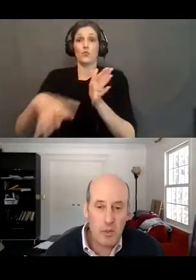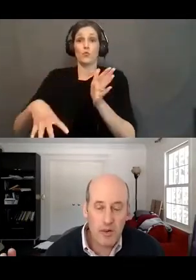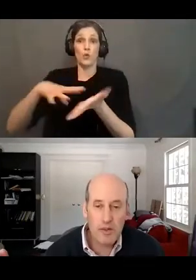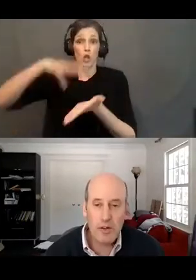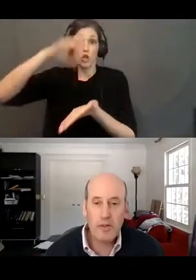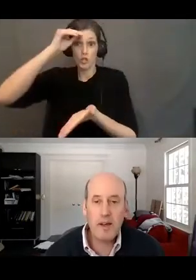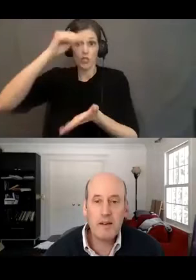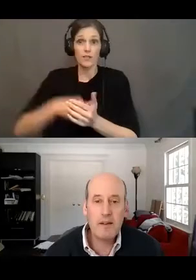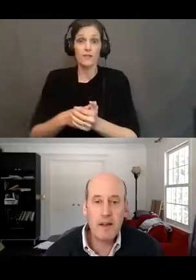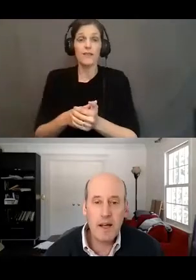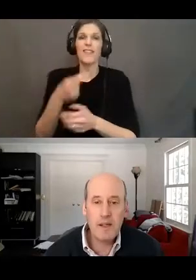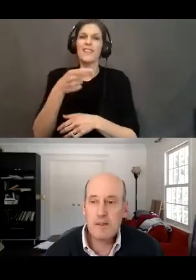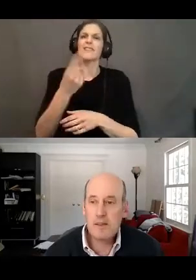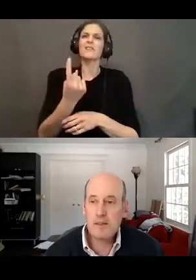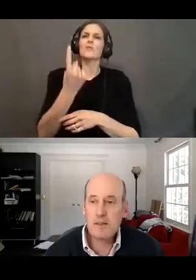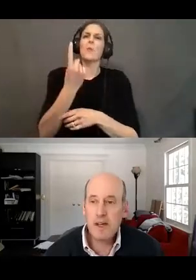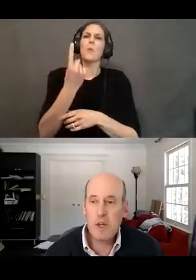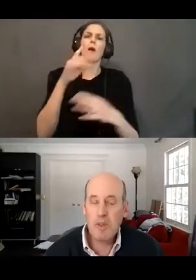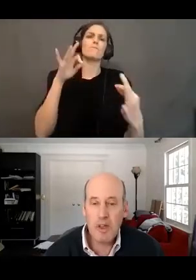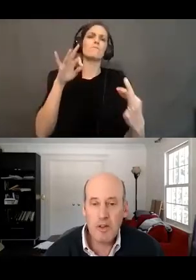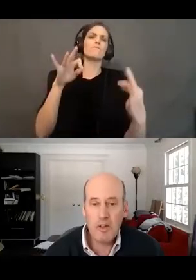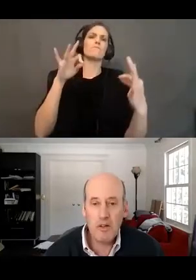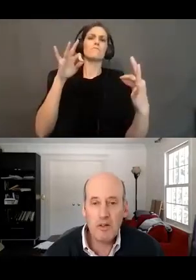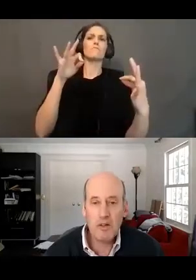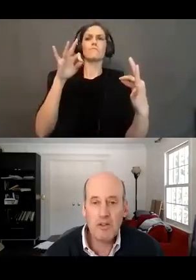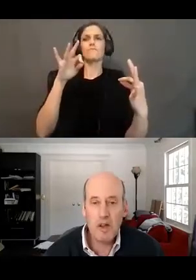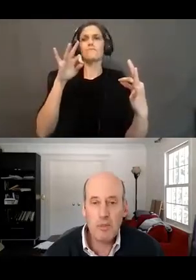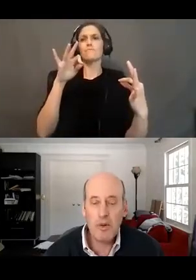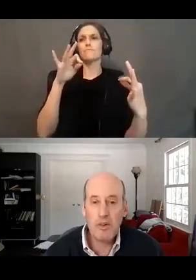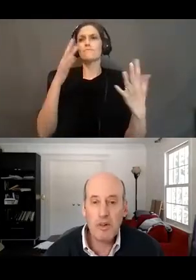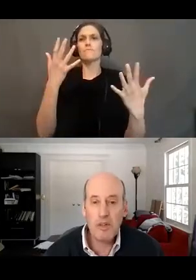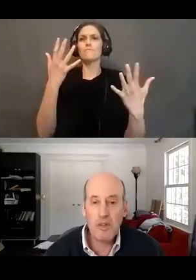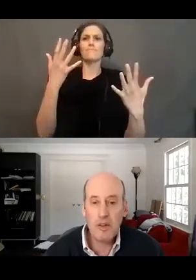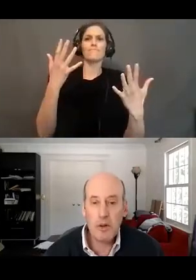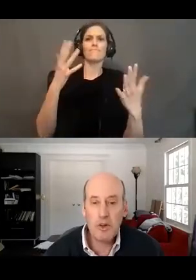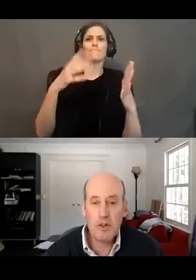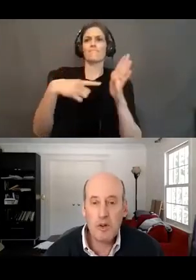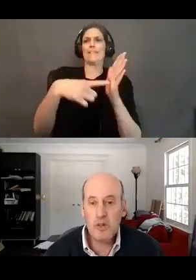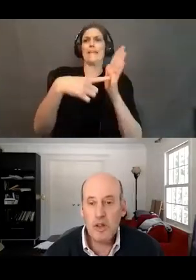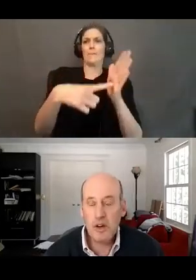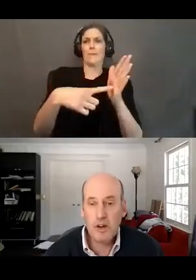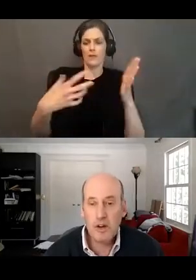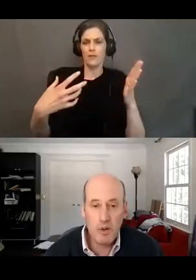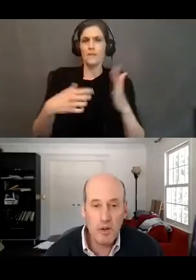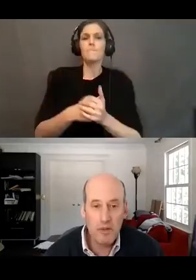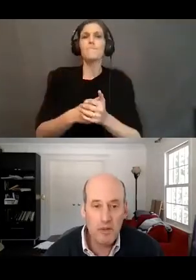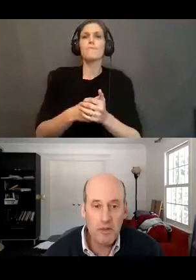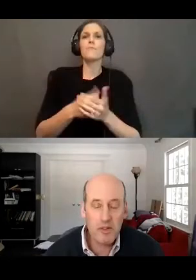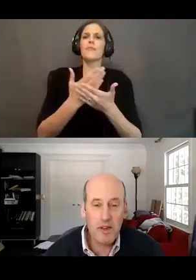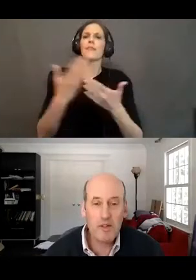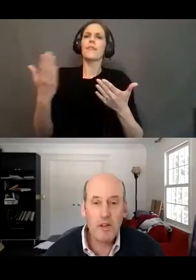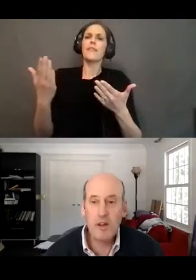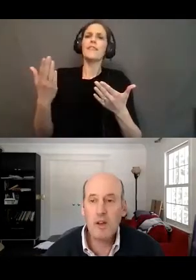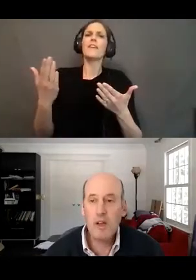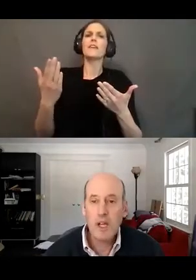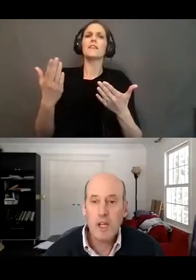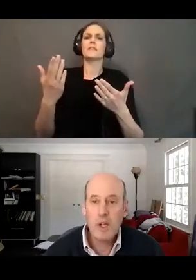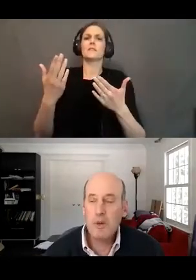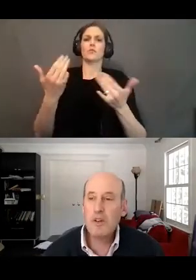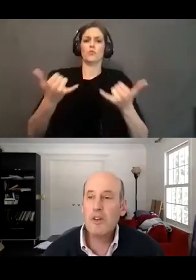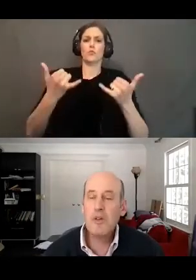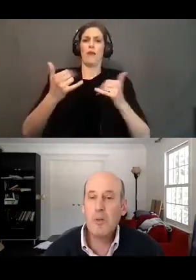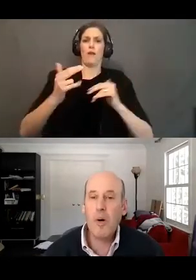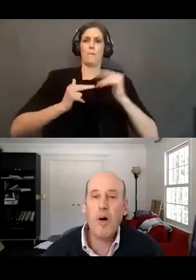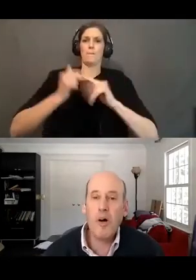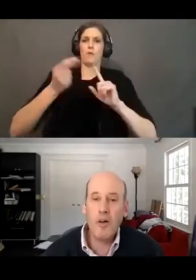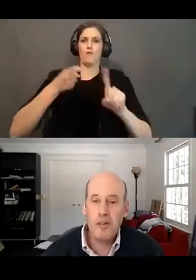just one sort of idealized hypothetical example. And the things that we're going to show you today are going to build off of this case study. You